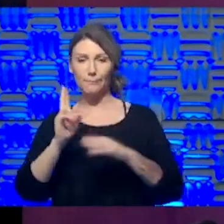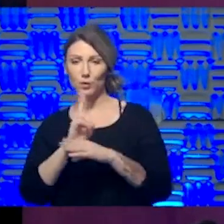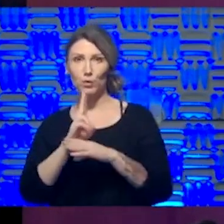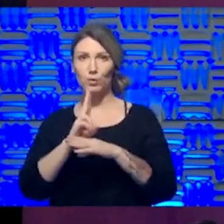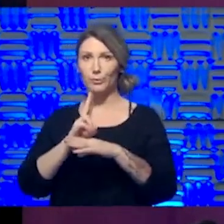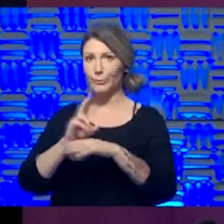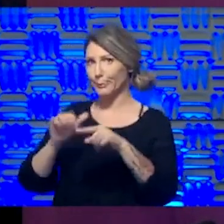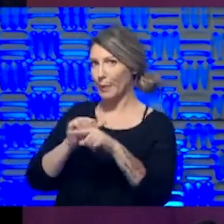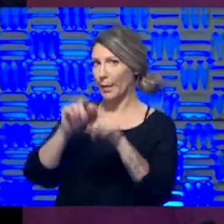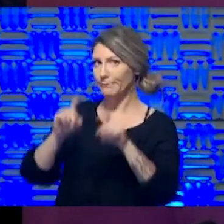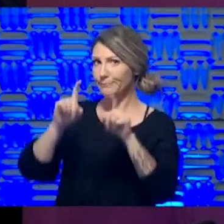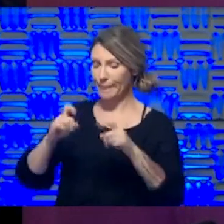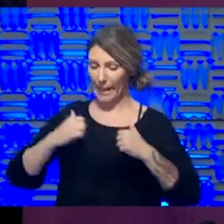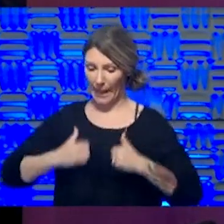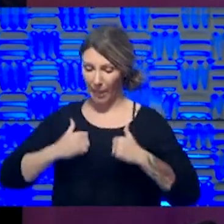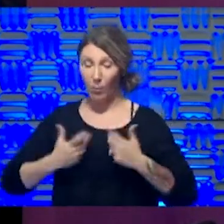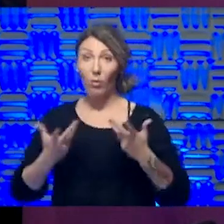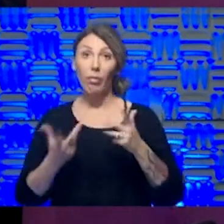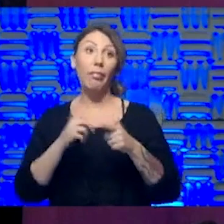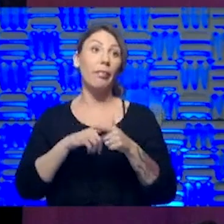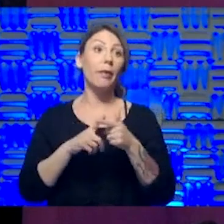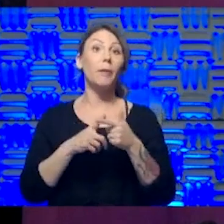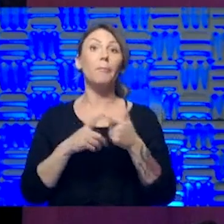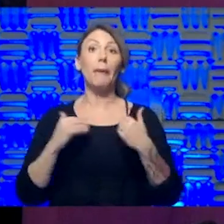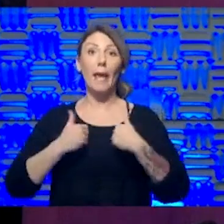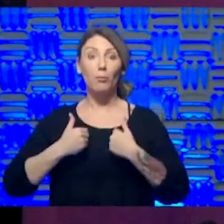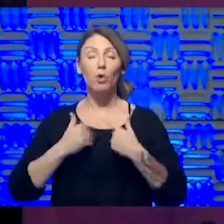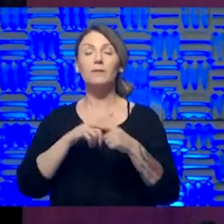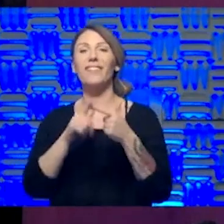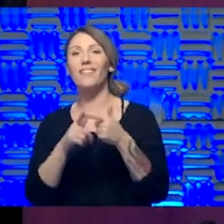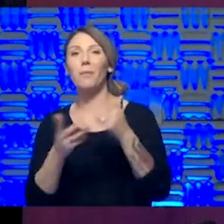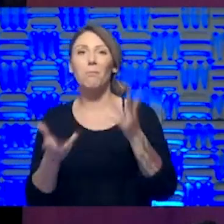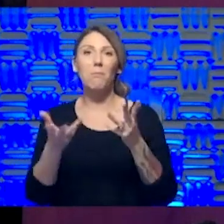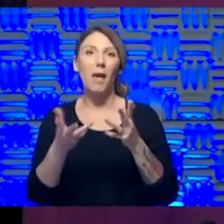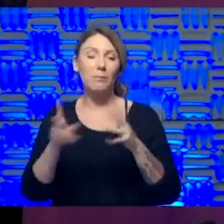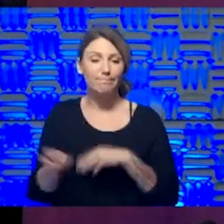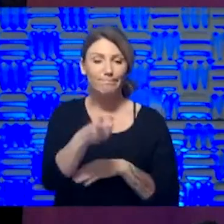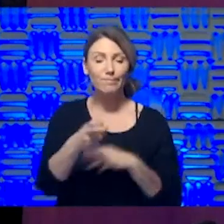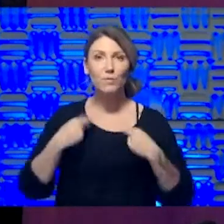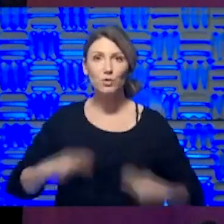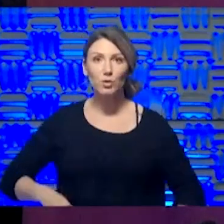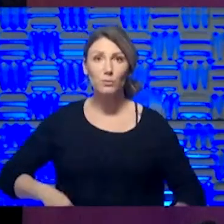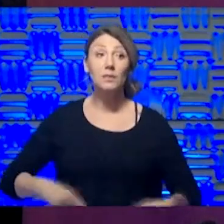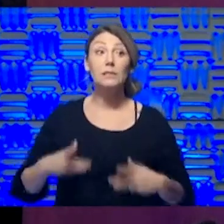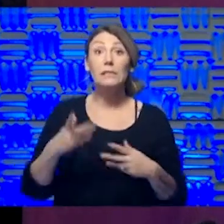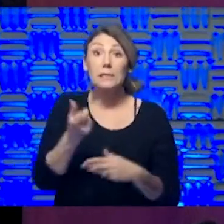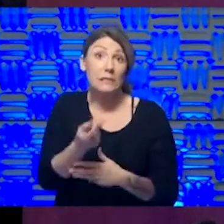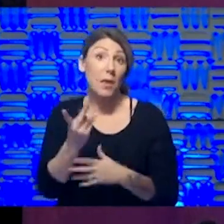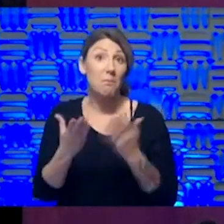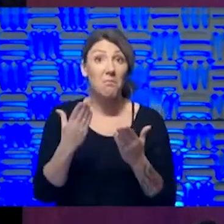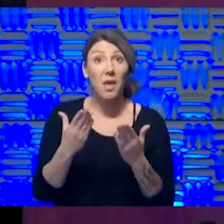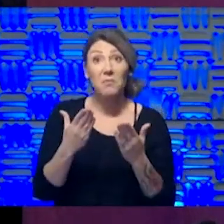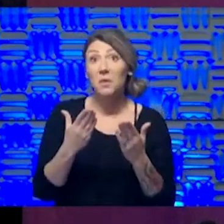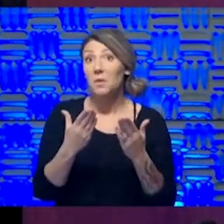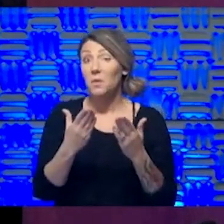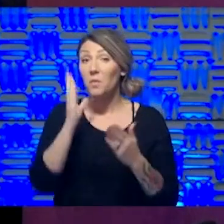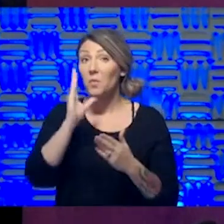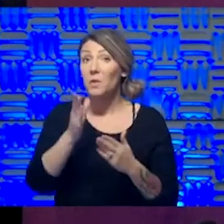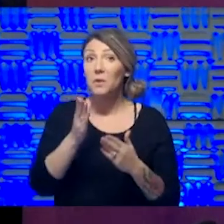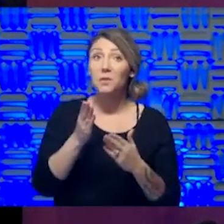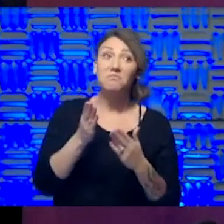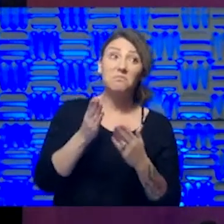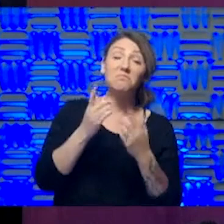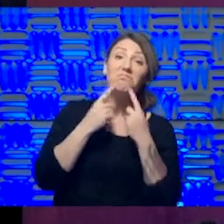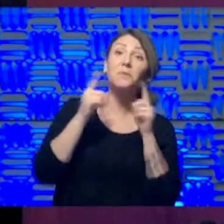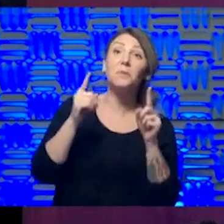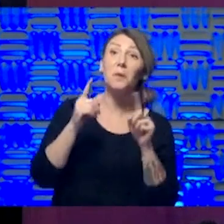in humans. There are lots of clinical trials being designed right now. Some of them are going to pan out. Probably the majority of them will not pan